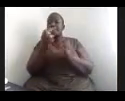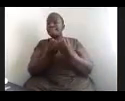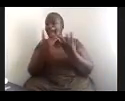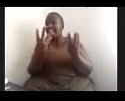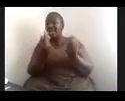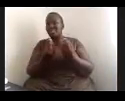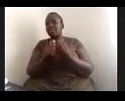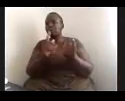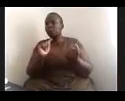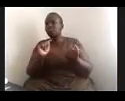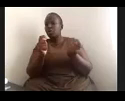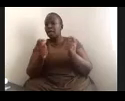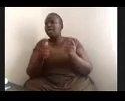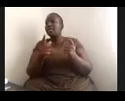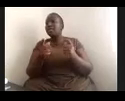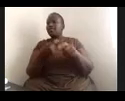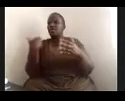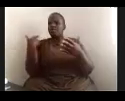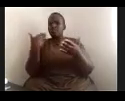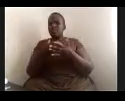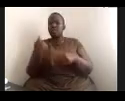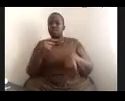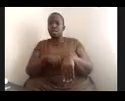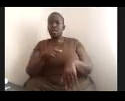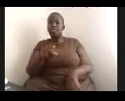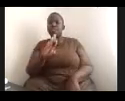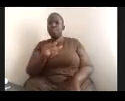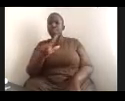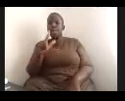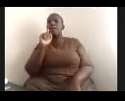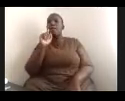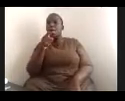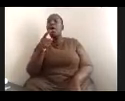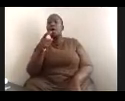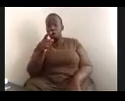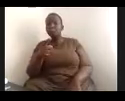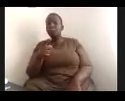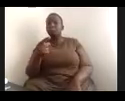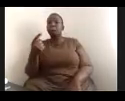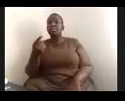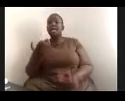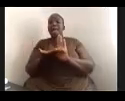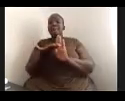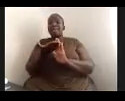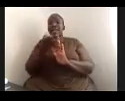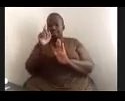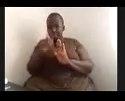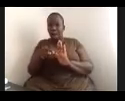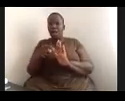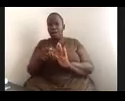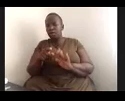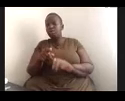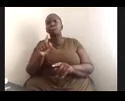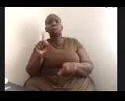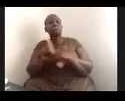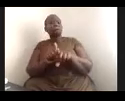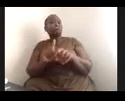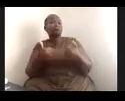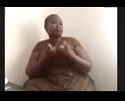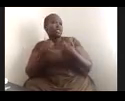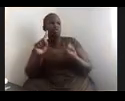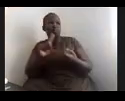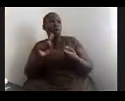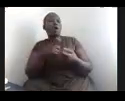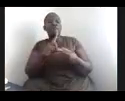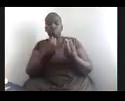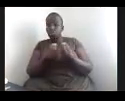mid-2000s, and lots of things have changed since then. So the bill needs to be brought up to date. It needs to reflect what the